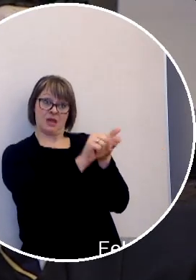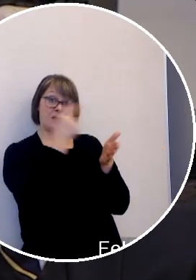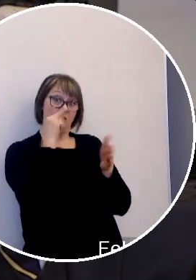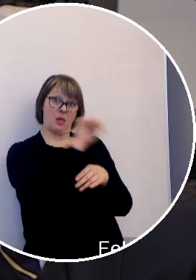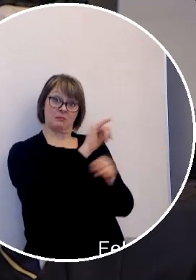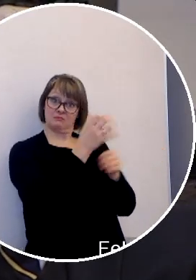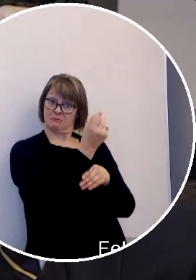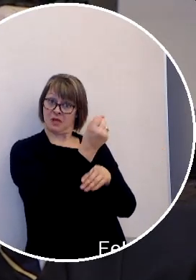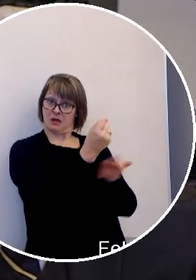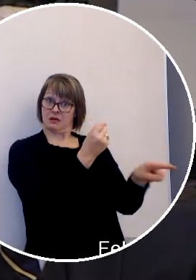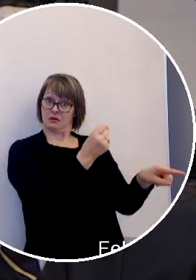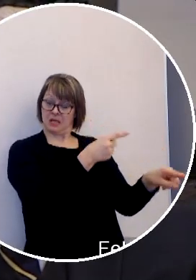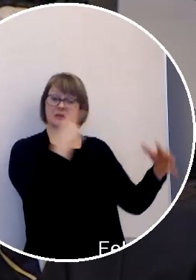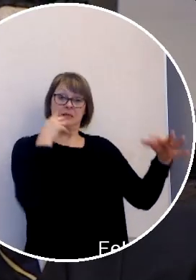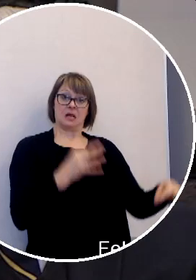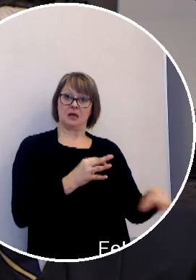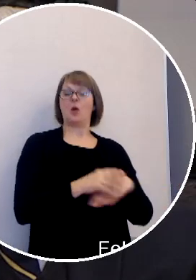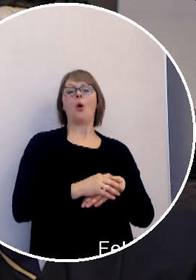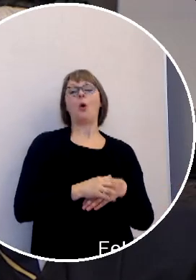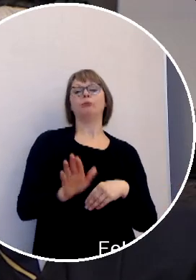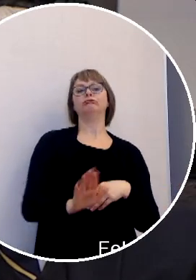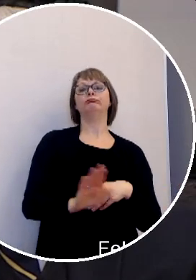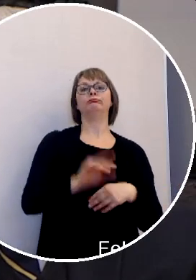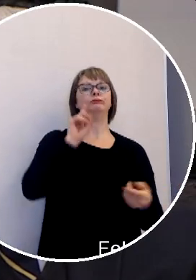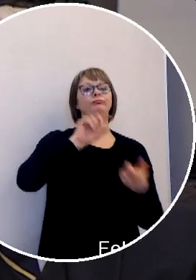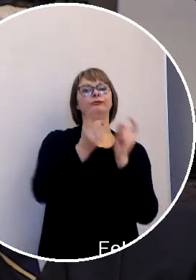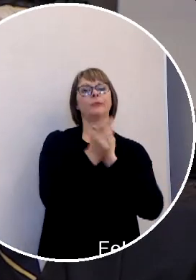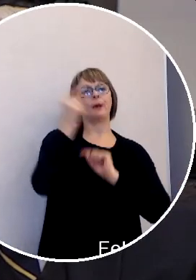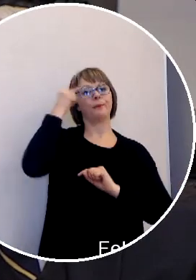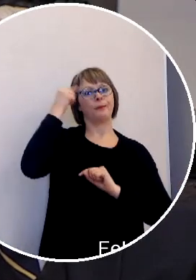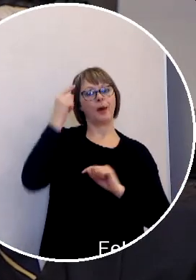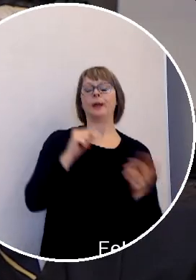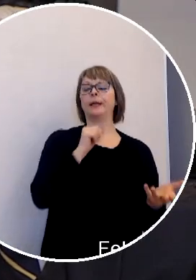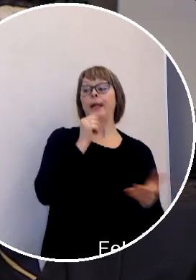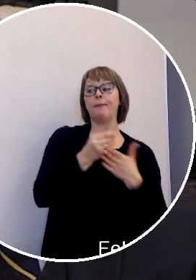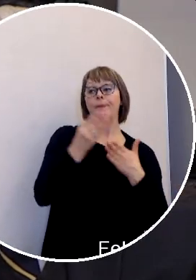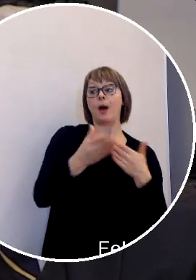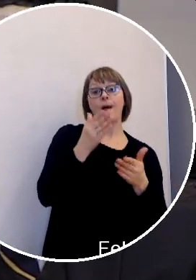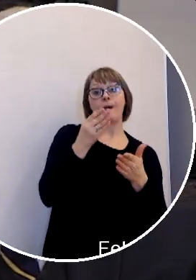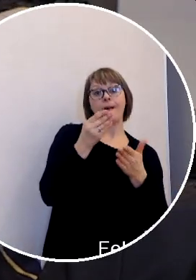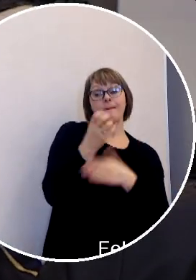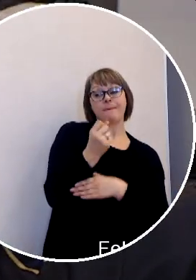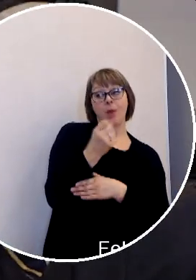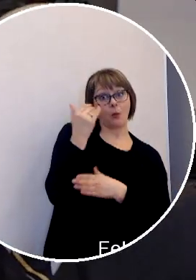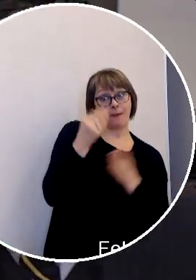they decided that wasn't the reason that they weren't buying chocolate milk. They weren't buying chocolate milk because of the sugar content.